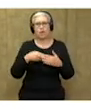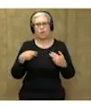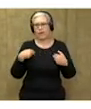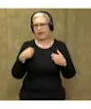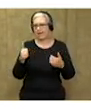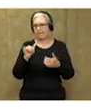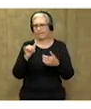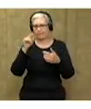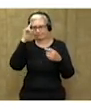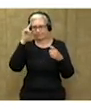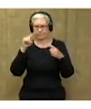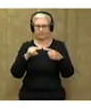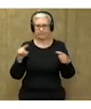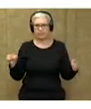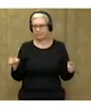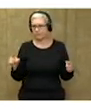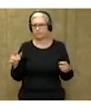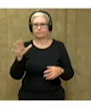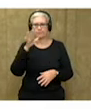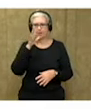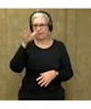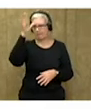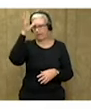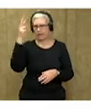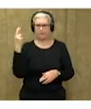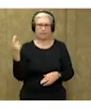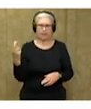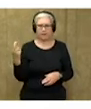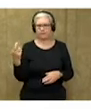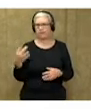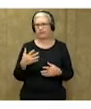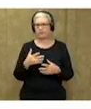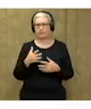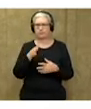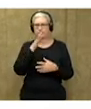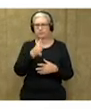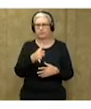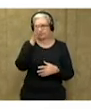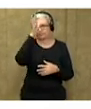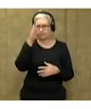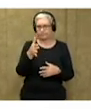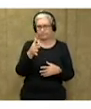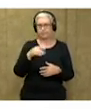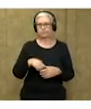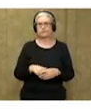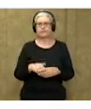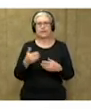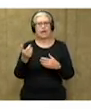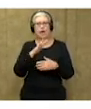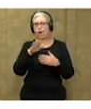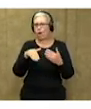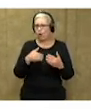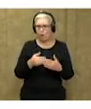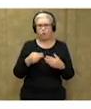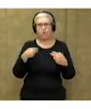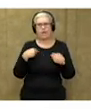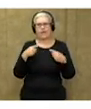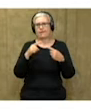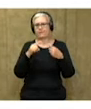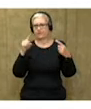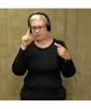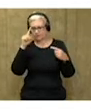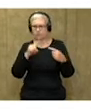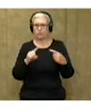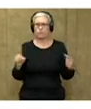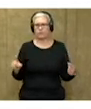times, even best friends, mom and dad, grandma, grandpa, mom and grandma, all of us have disagreements at different